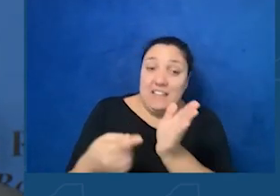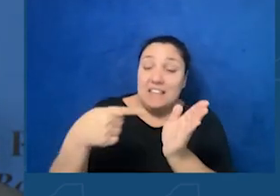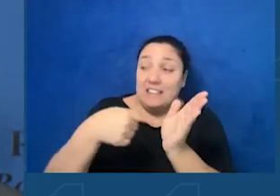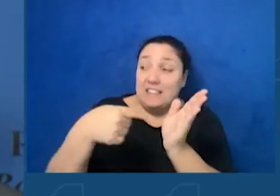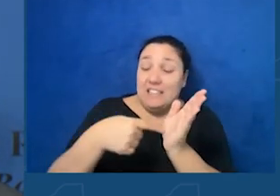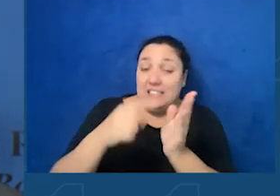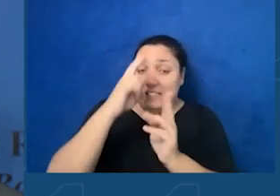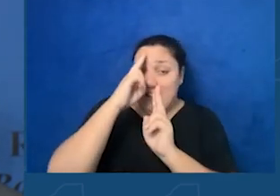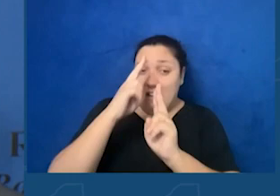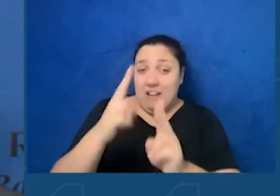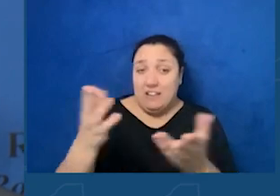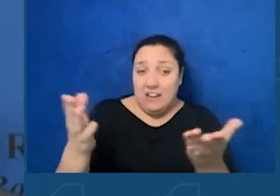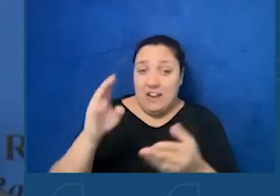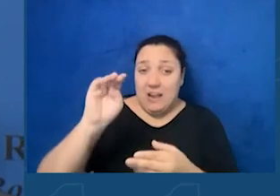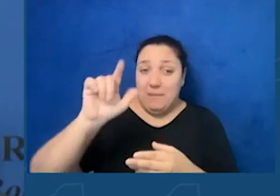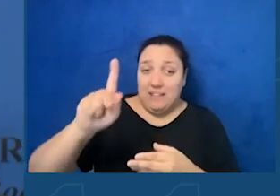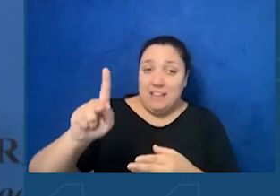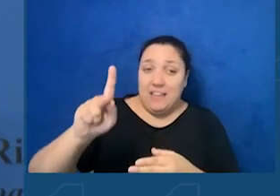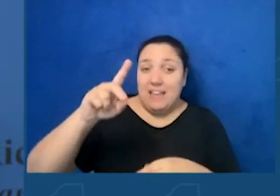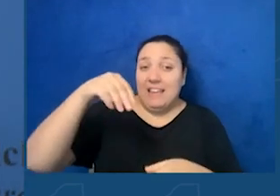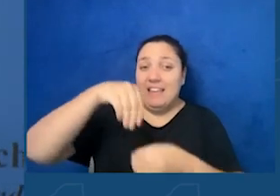York. I will hand it off to you right now, sir.